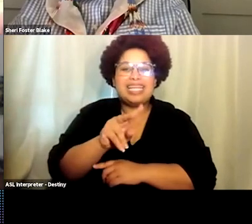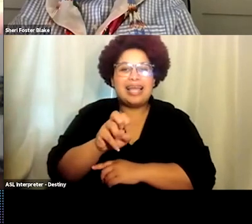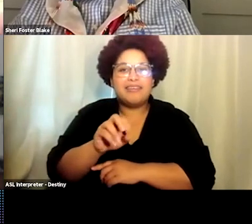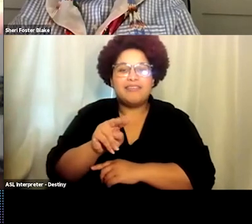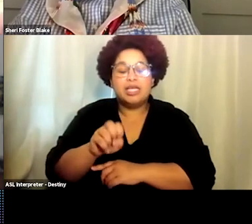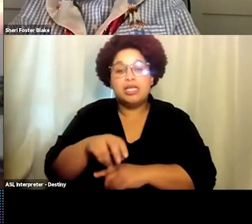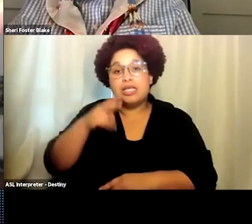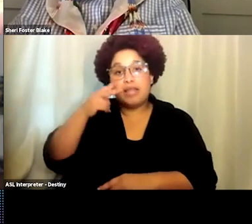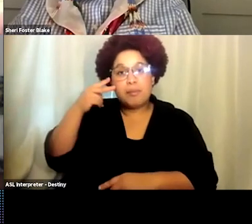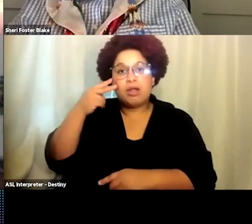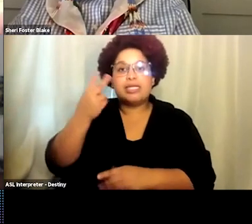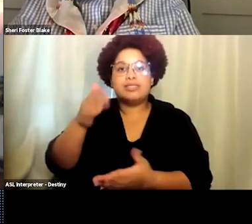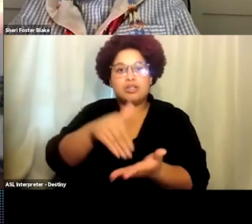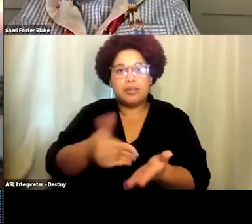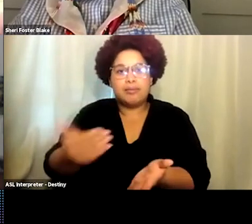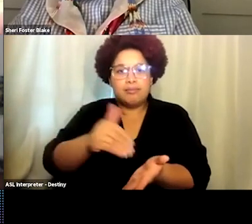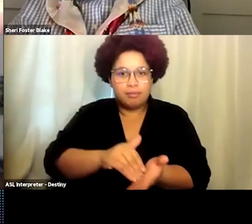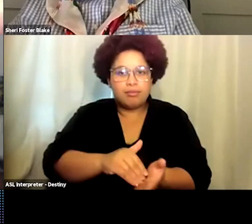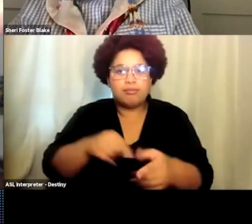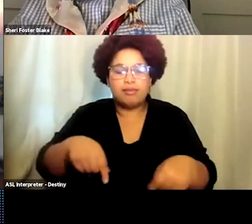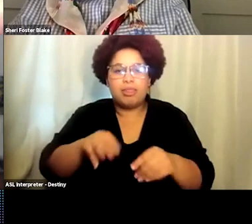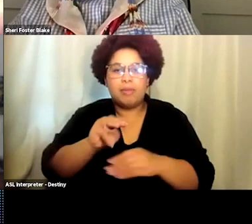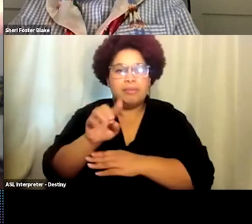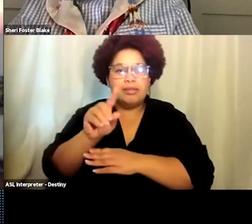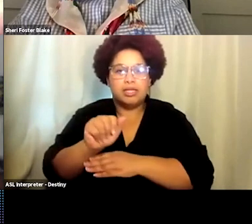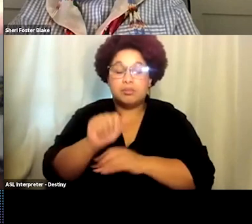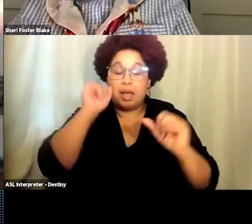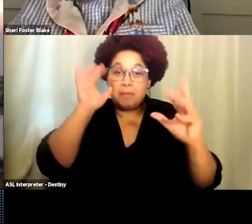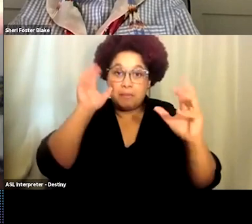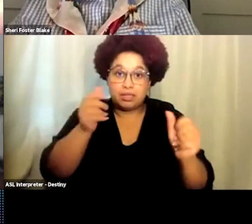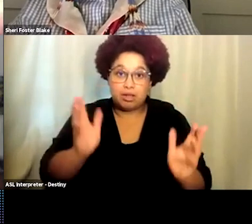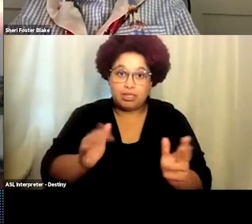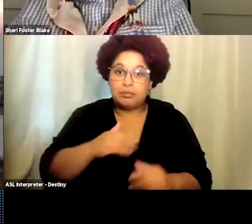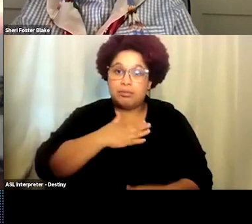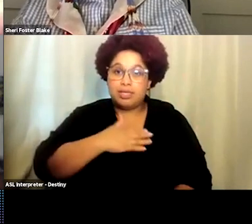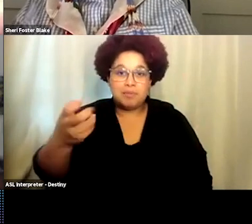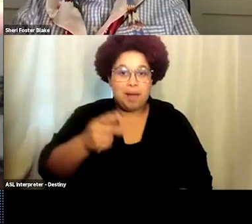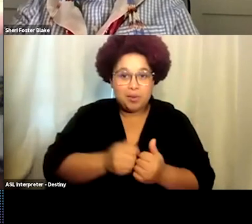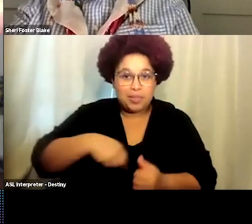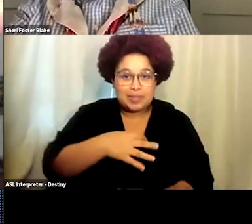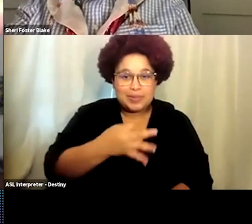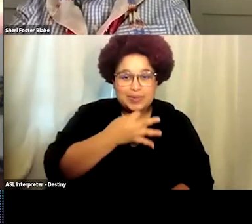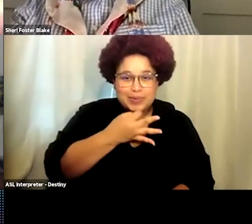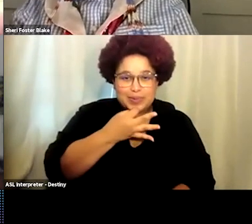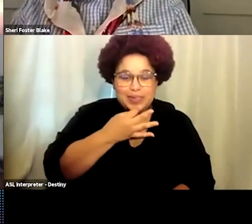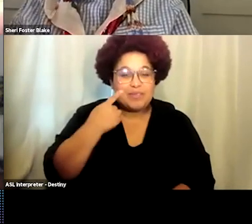Americans in the Media, which is going to have an also really fantastic conversation. So come back and be with us in just a little bit. And again, for